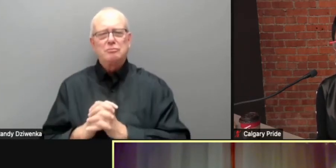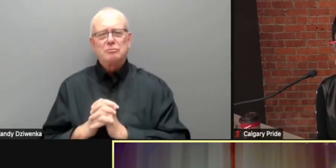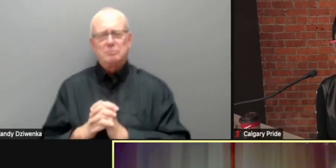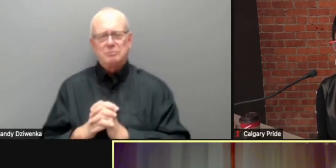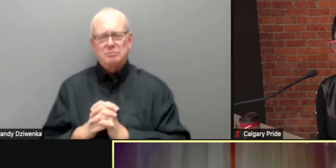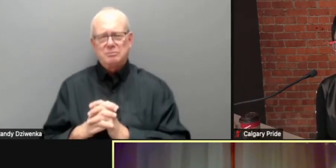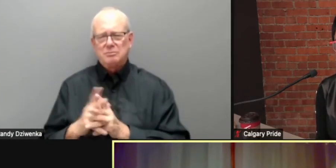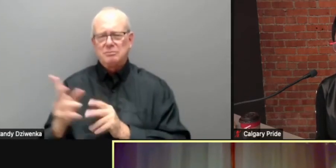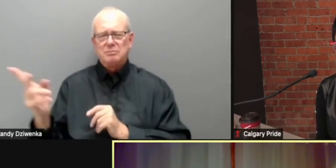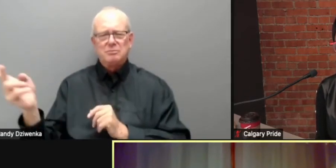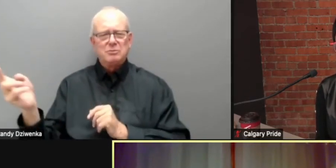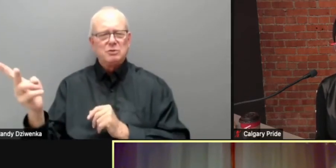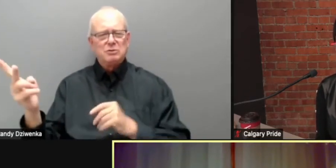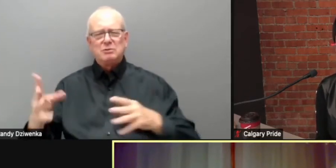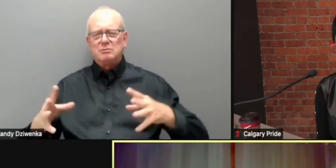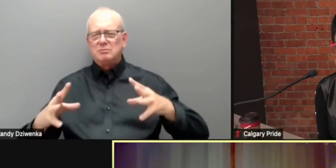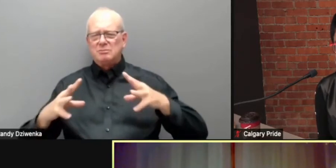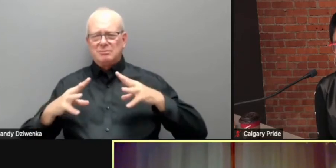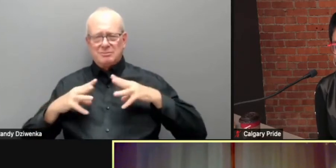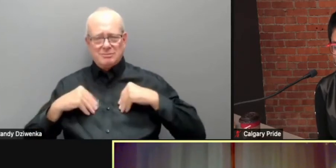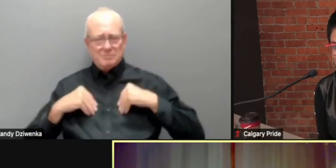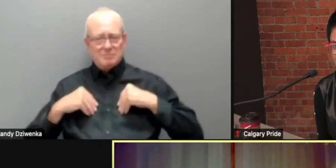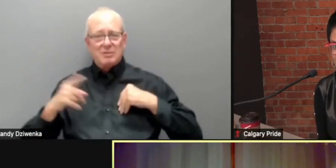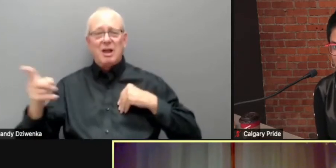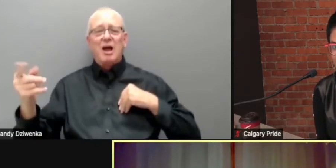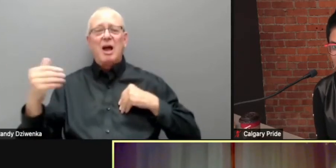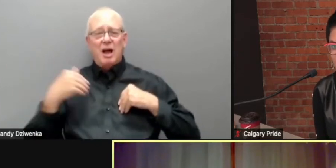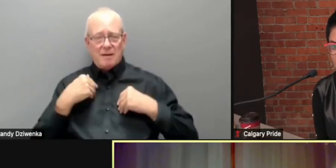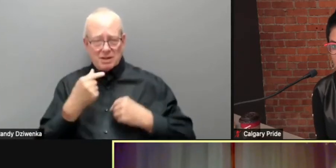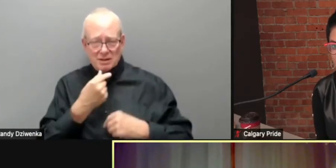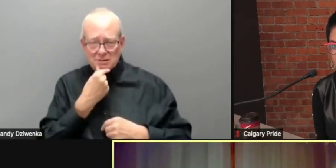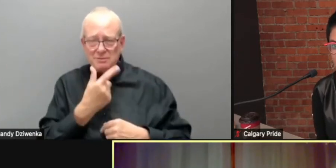child, no matter what.